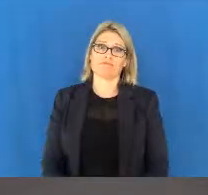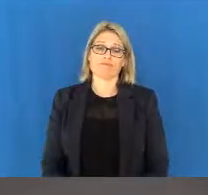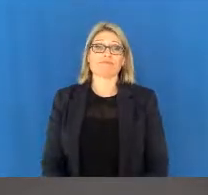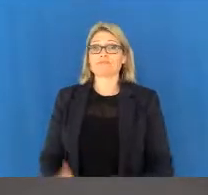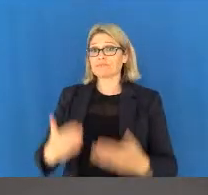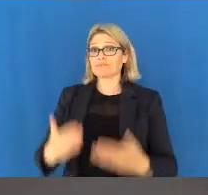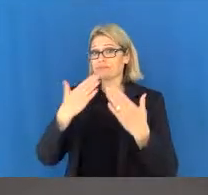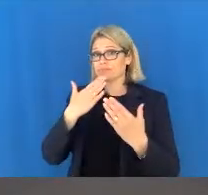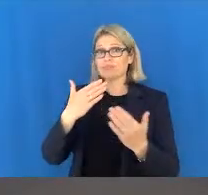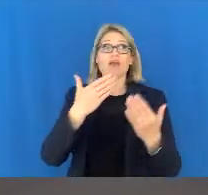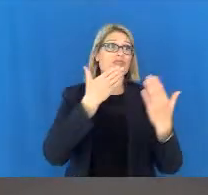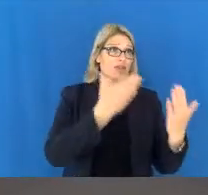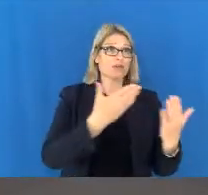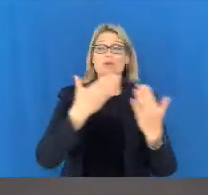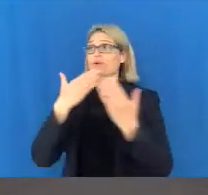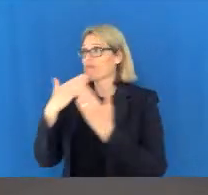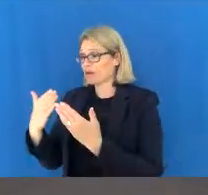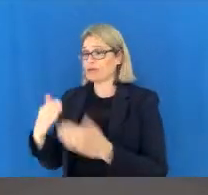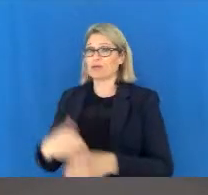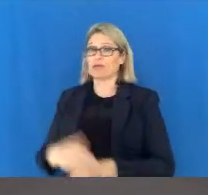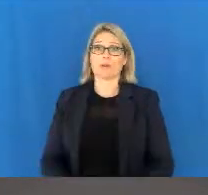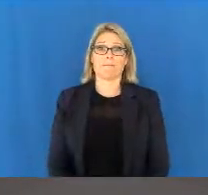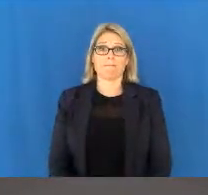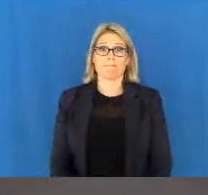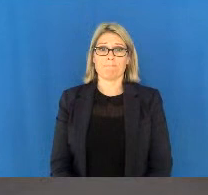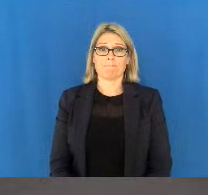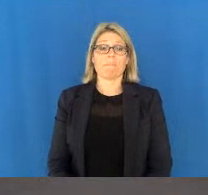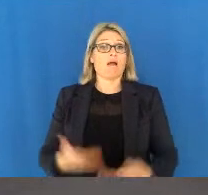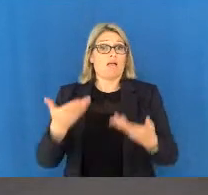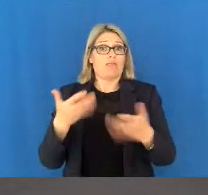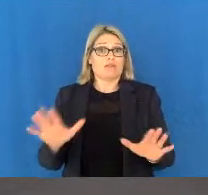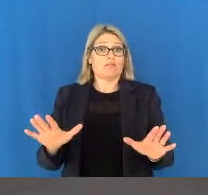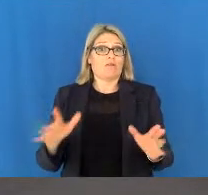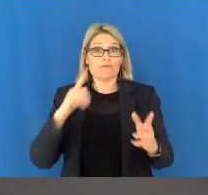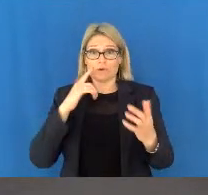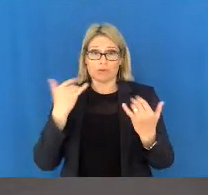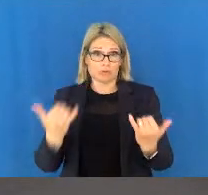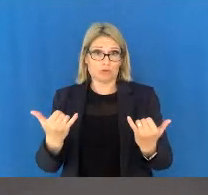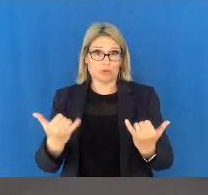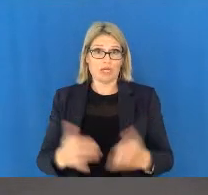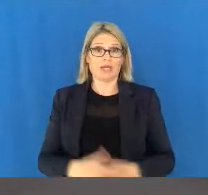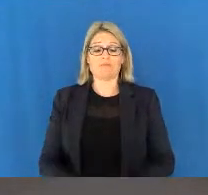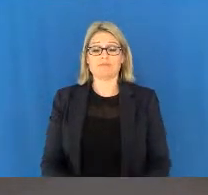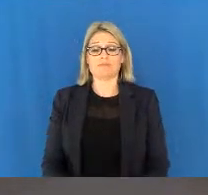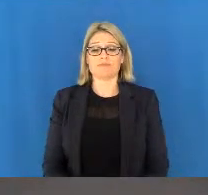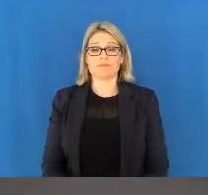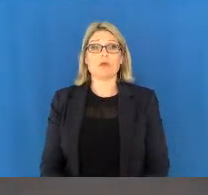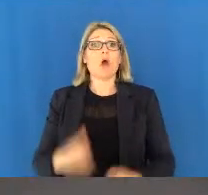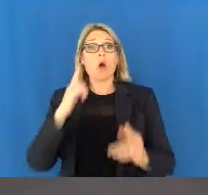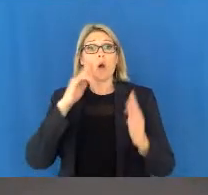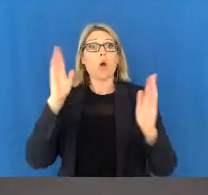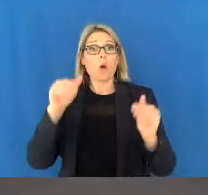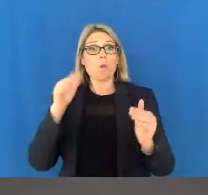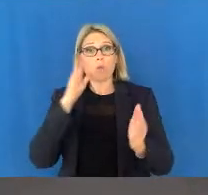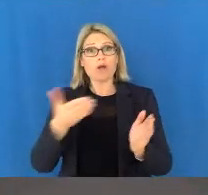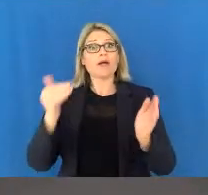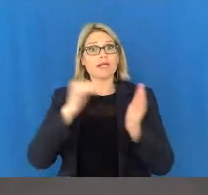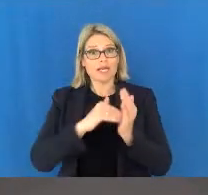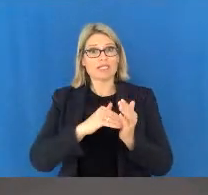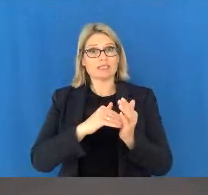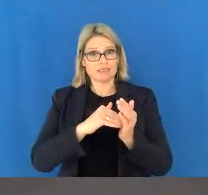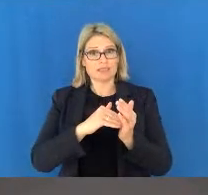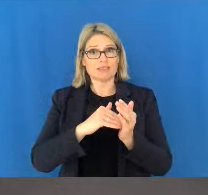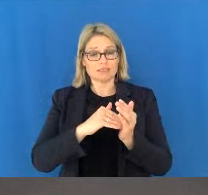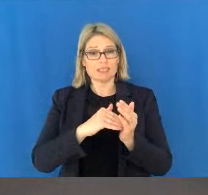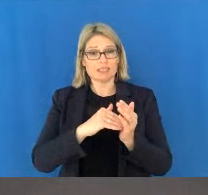Dr. Tobin. Thank you, Bruce. C'est tout le temps. Well, that's it. That's all the time we had today. I hope we'll be able to do that again soon with